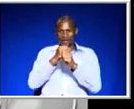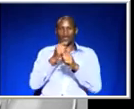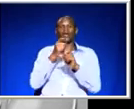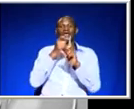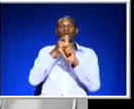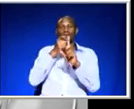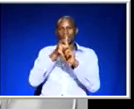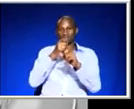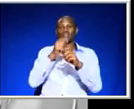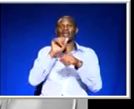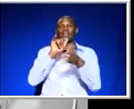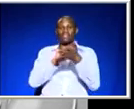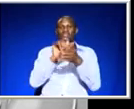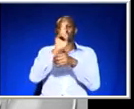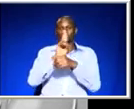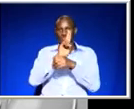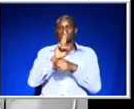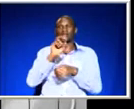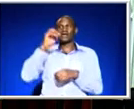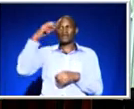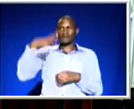equipment that use light.